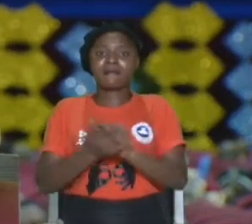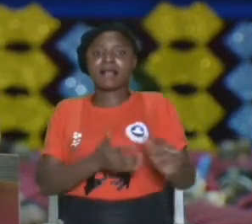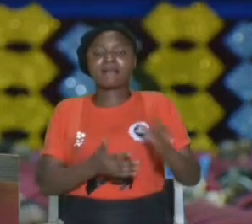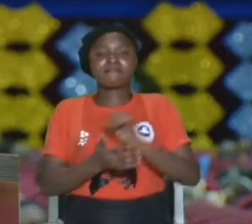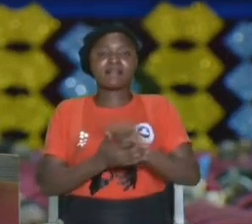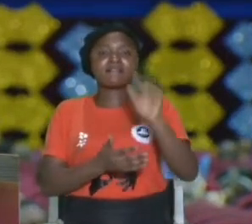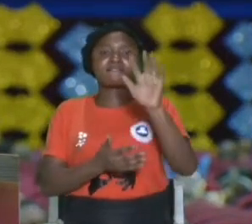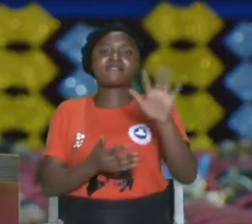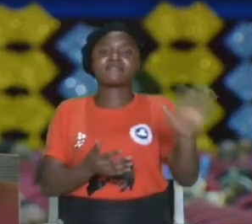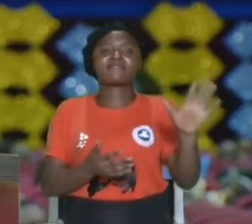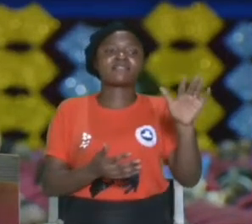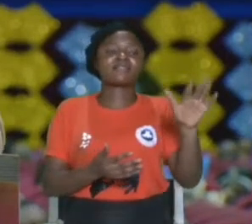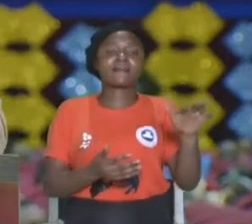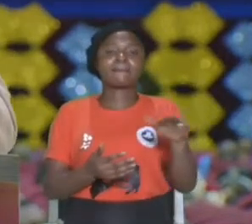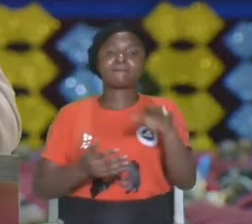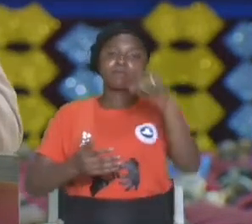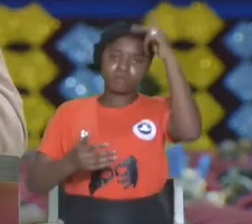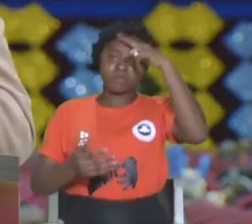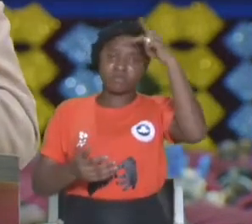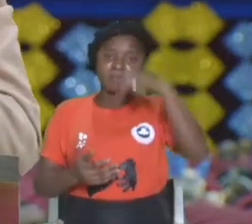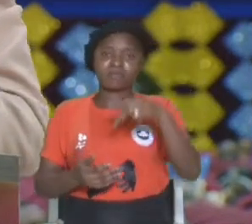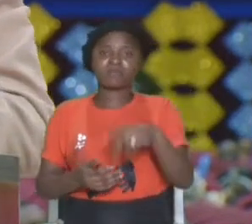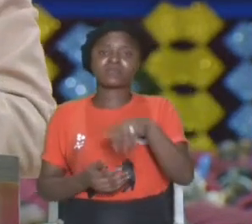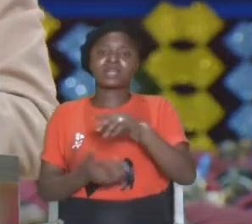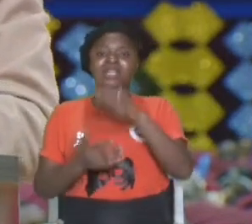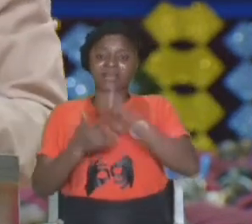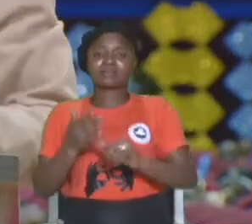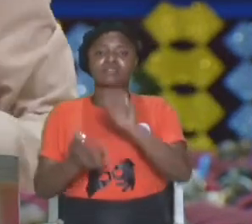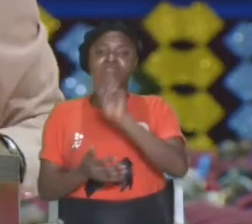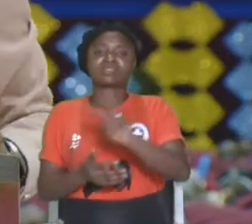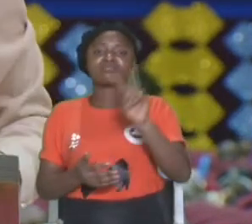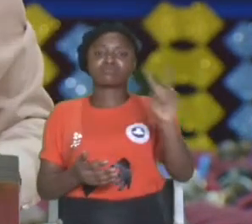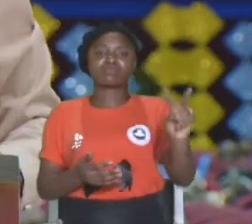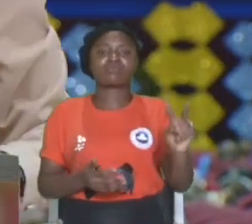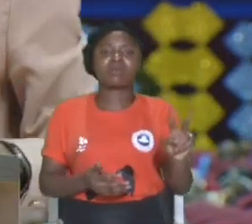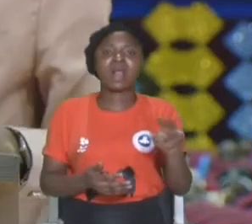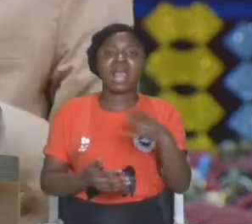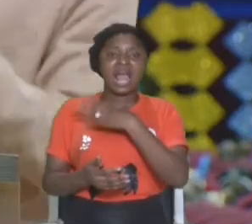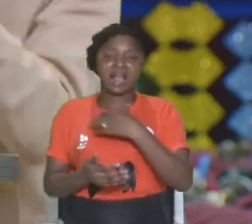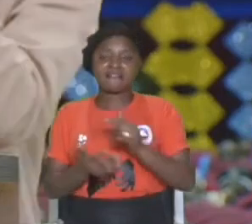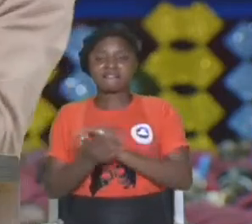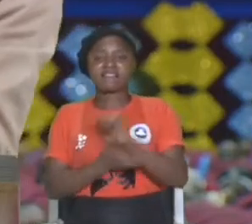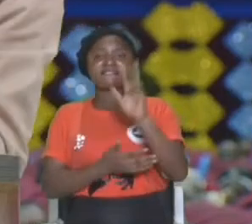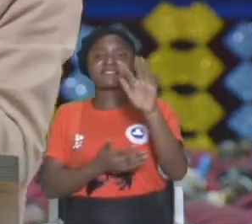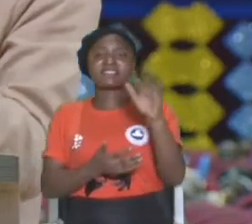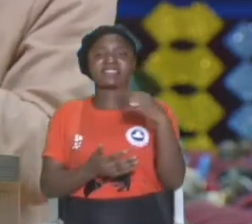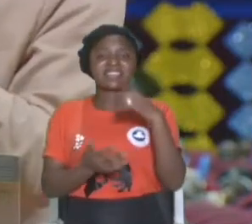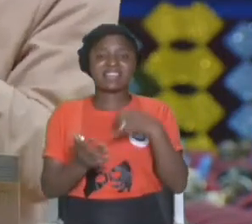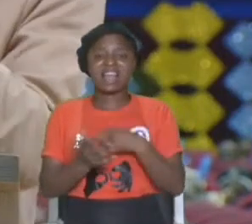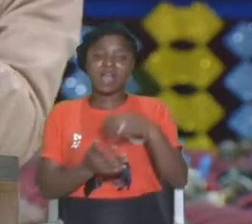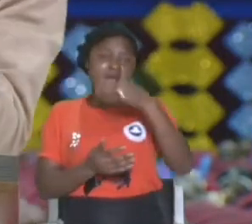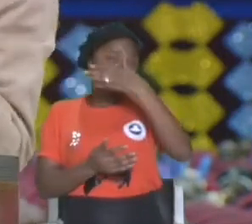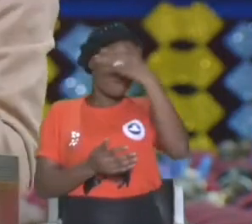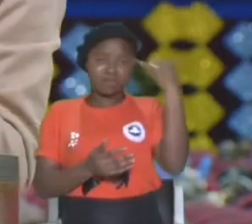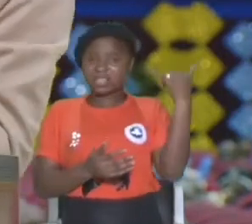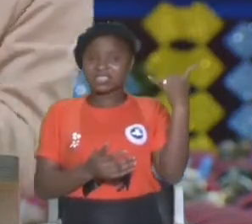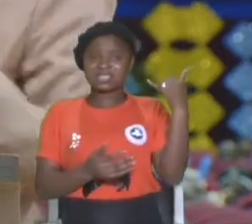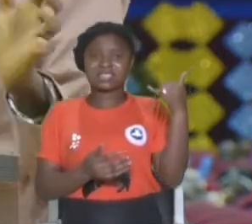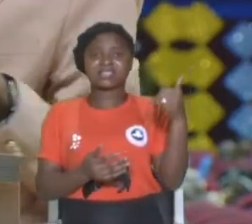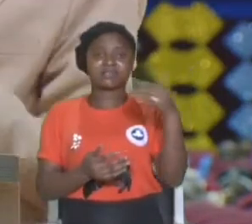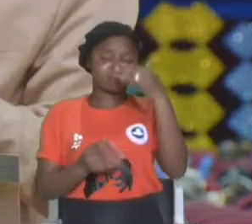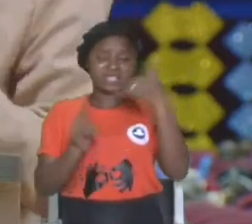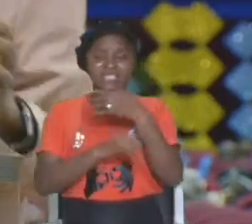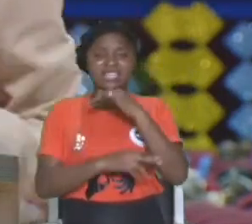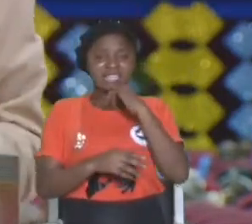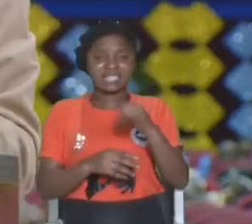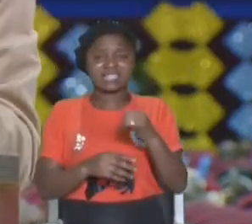15. Proverbs chapter 22 and verse 15 says, "Foolishness is bound in the